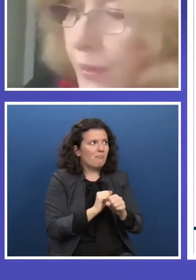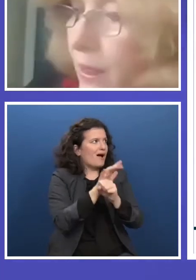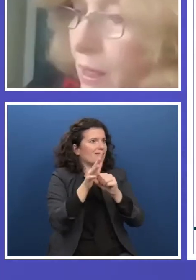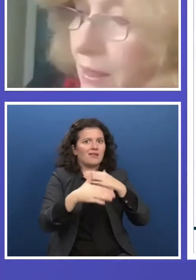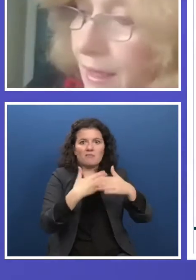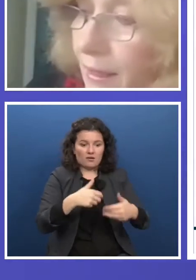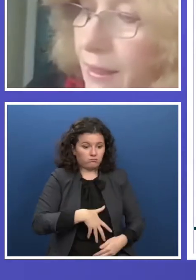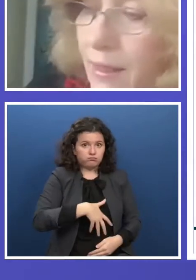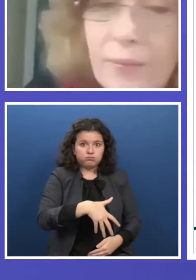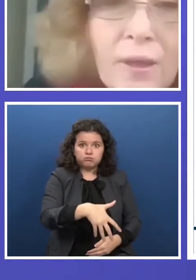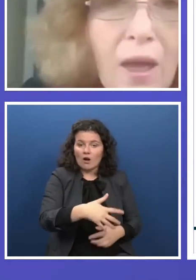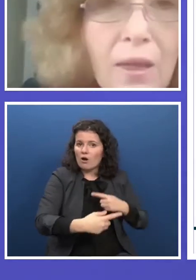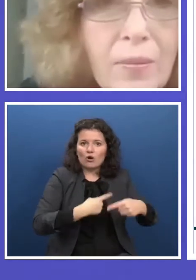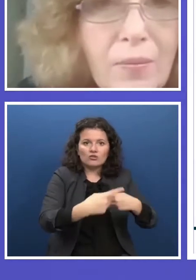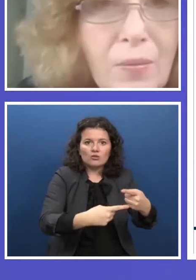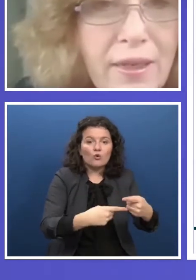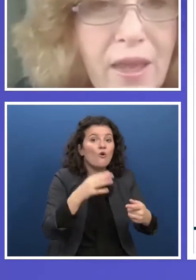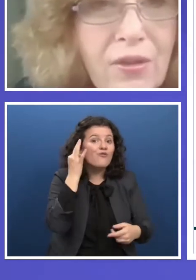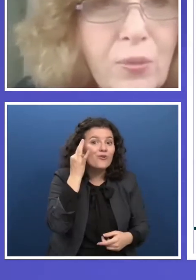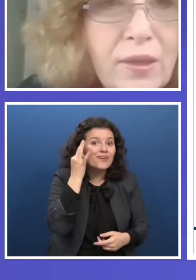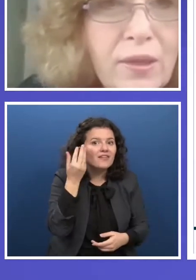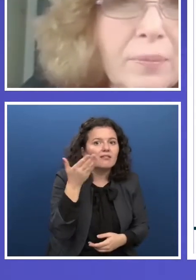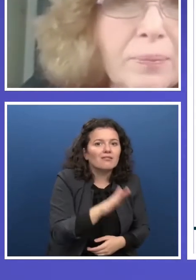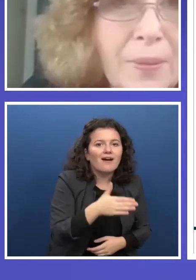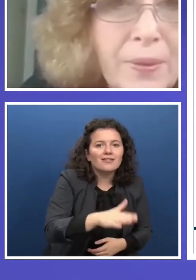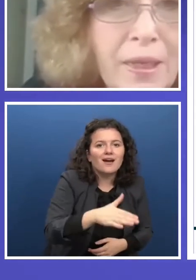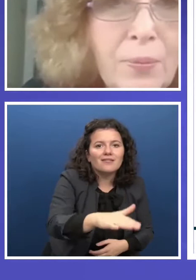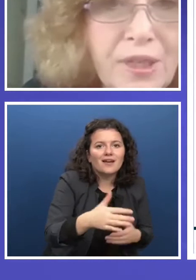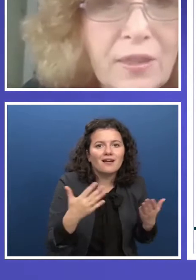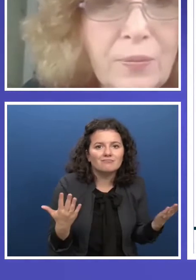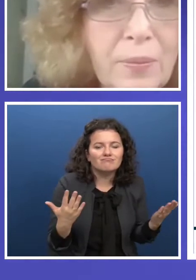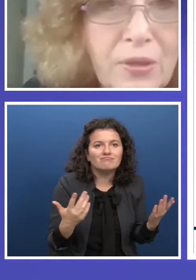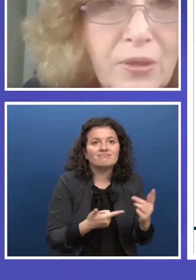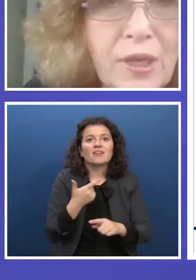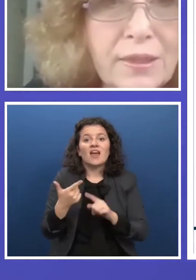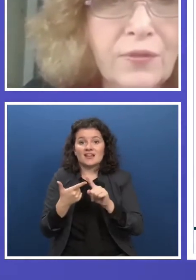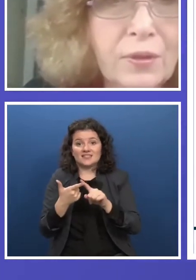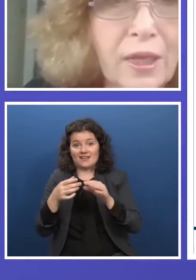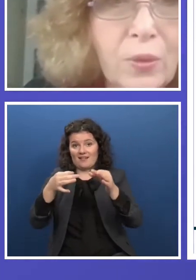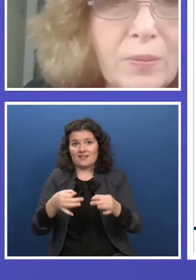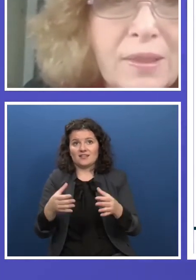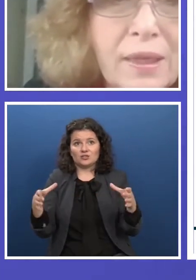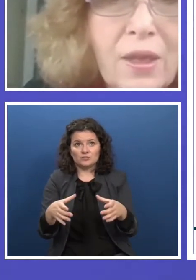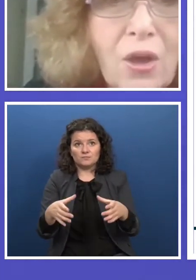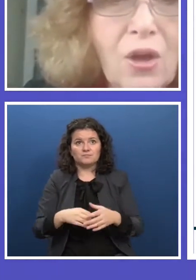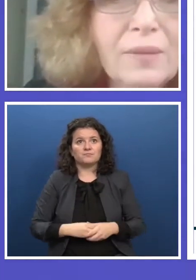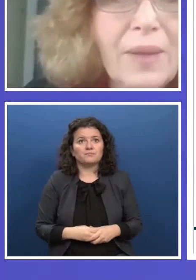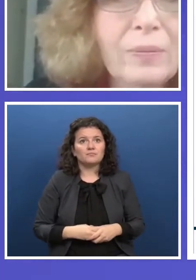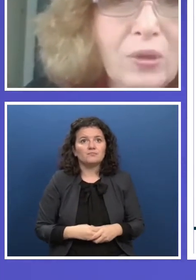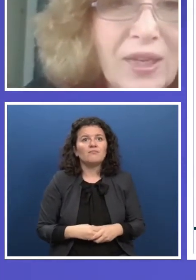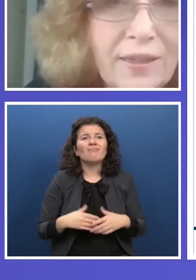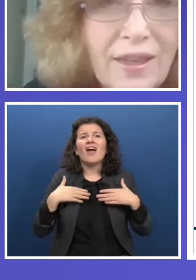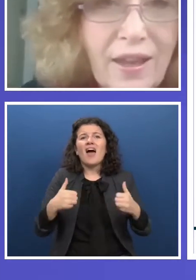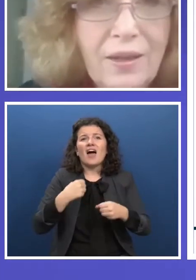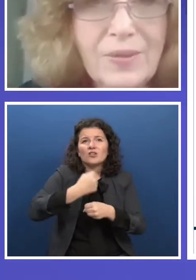die. Secondly, modeling health worker PPE, personal protective equipment on the